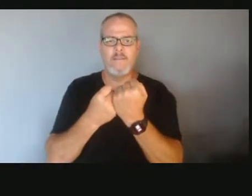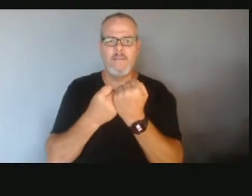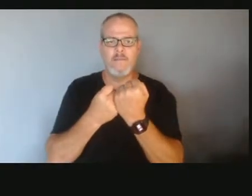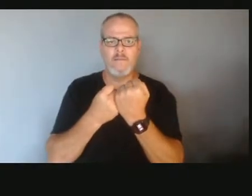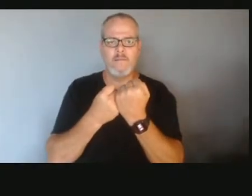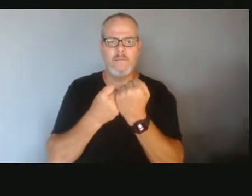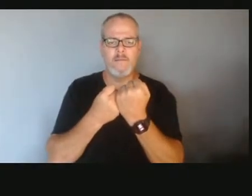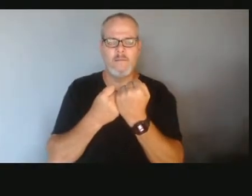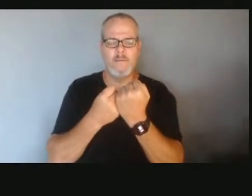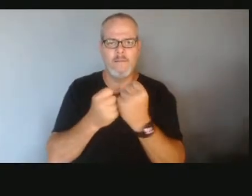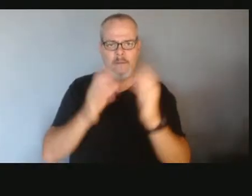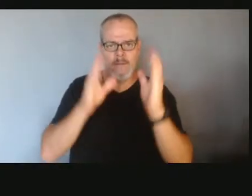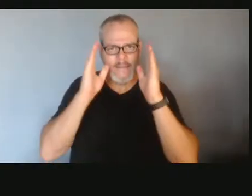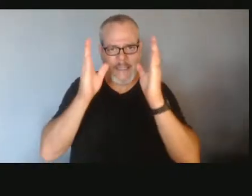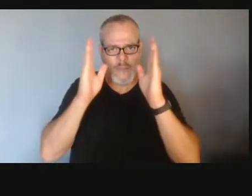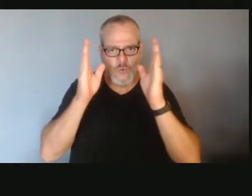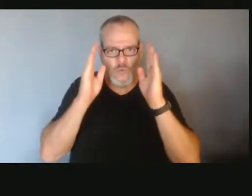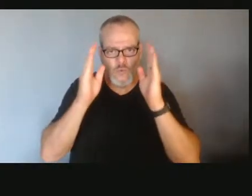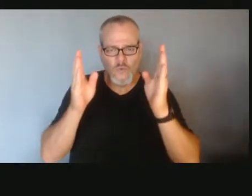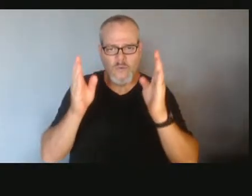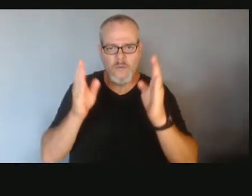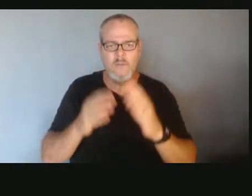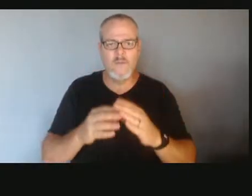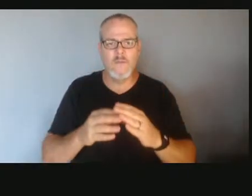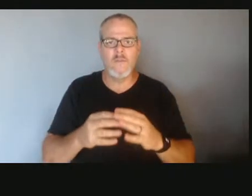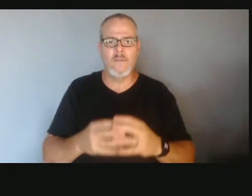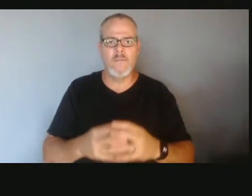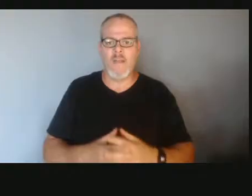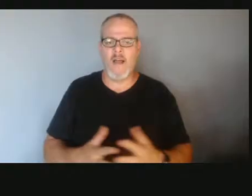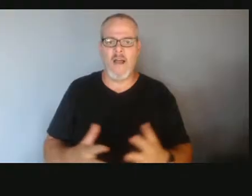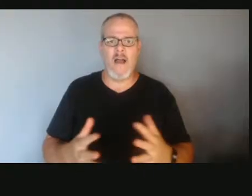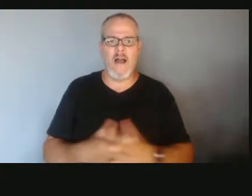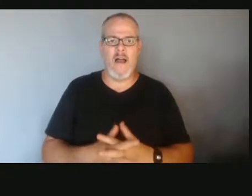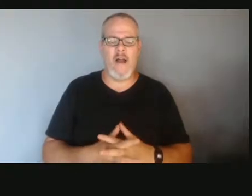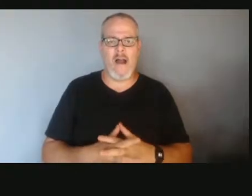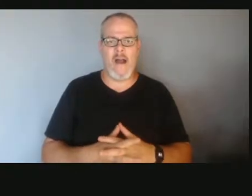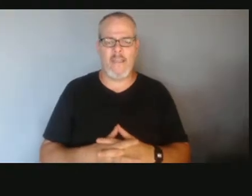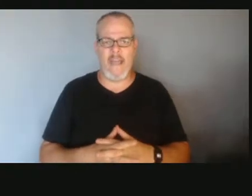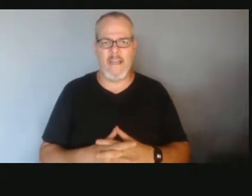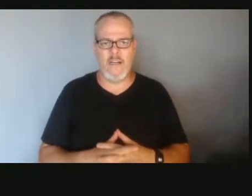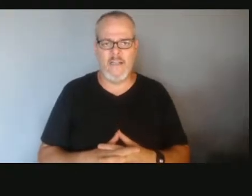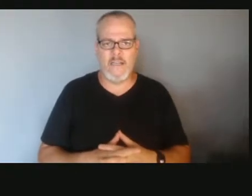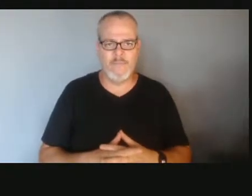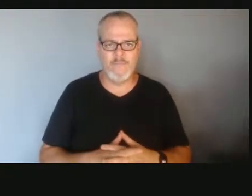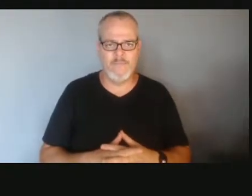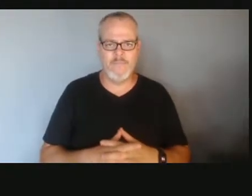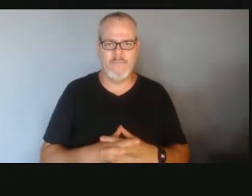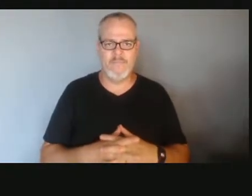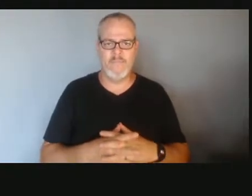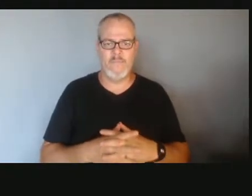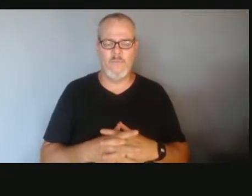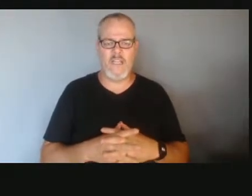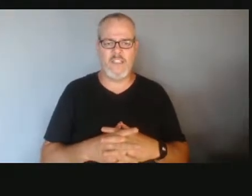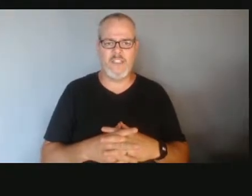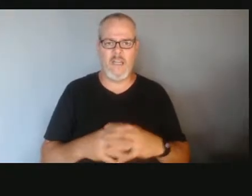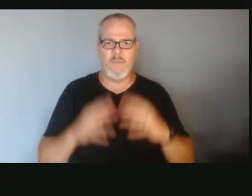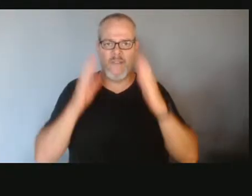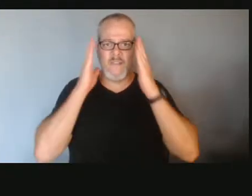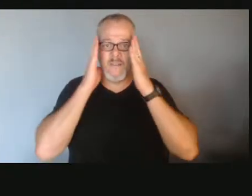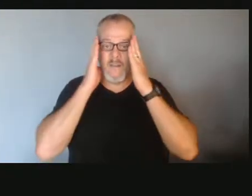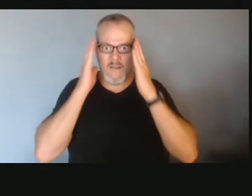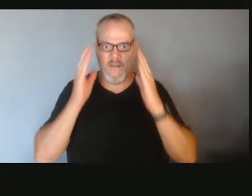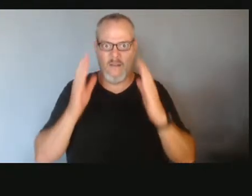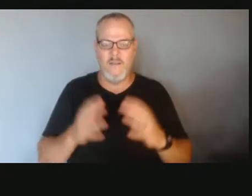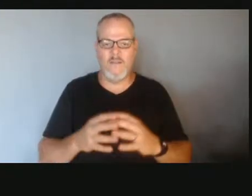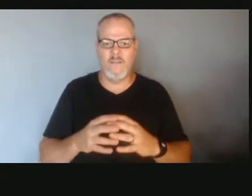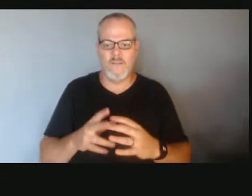Stay tuned for our next episode, and if it does not come before our update next week, then we will update the